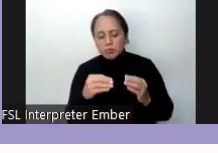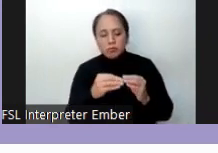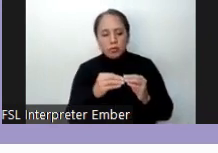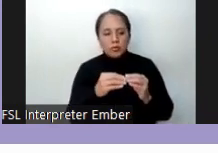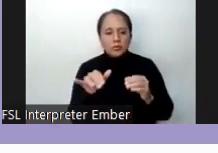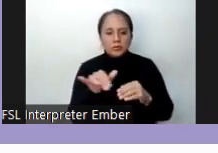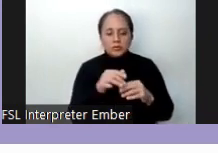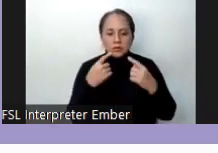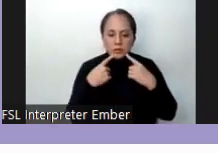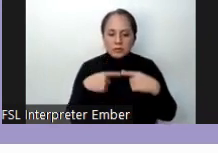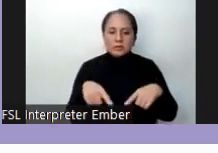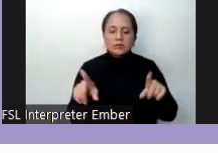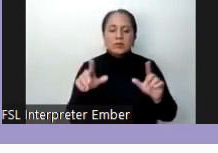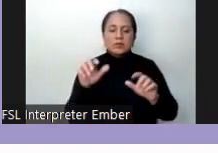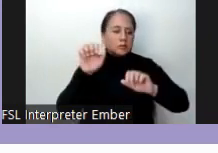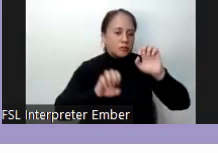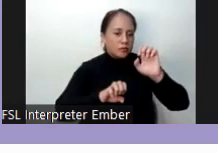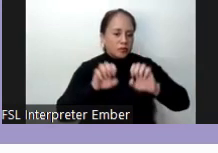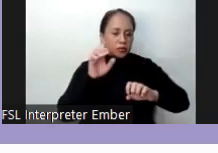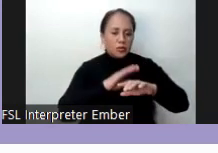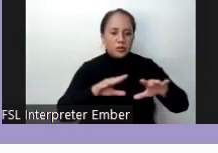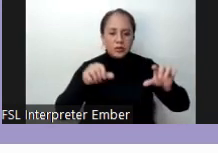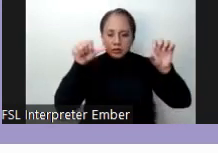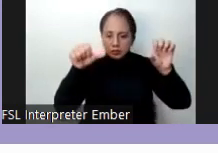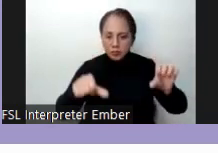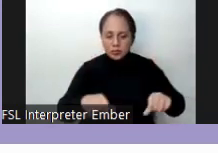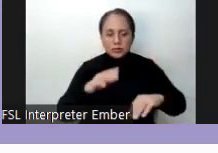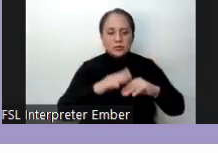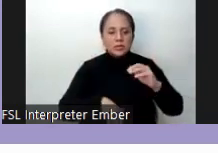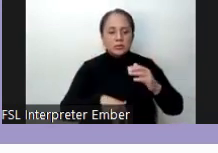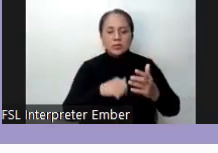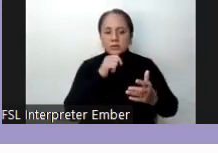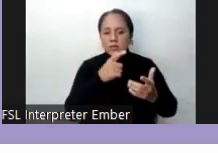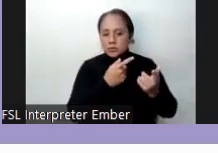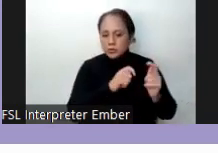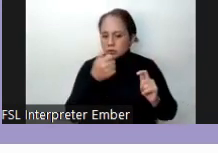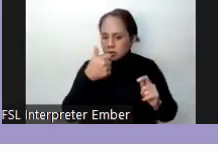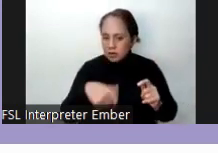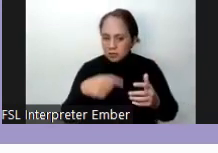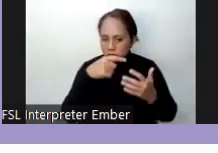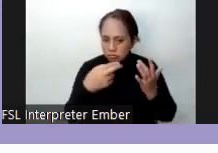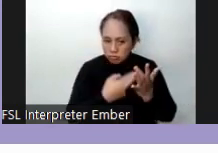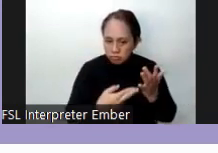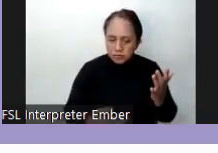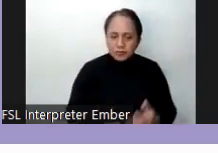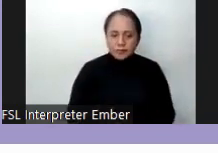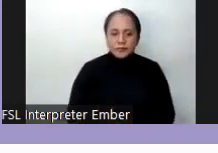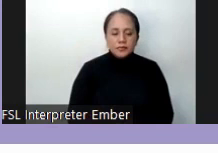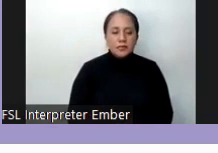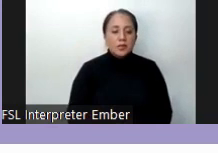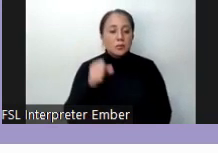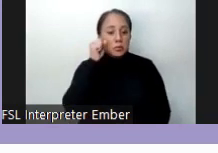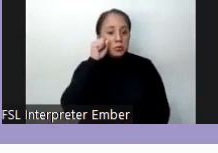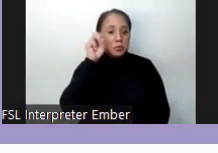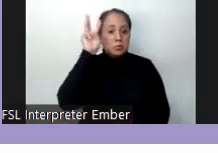likely to successfully evaluate an online post than those who do not trust any of these sources. Awareness